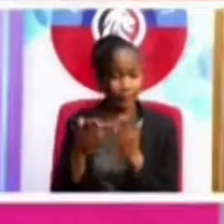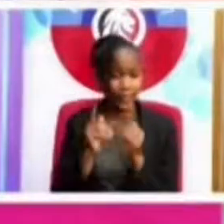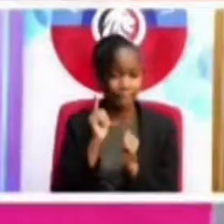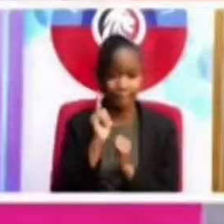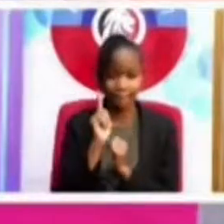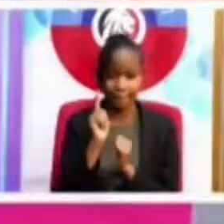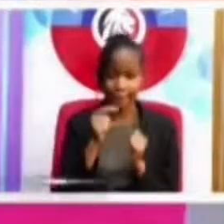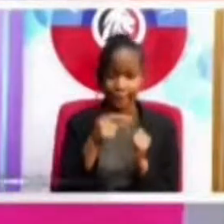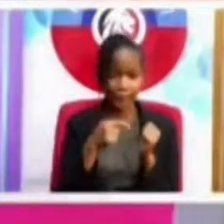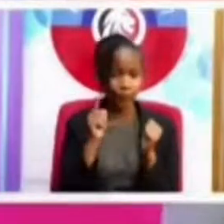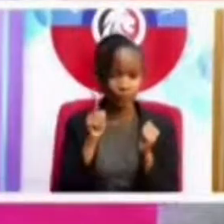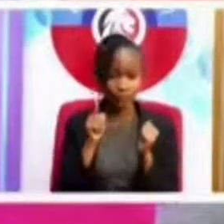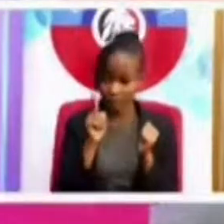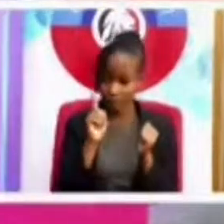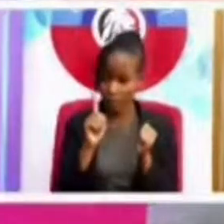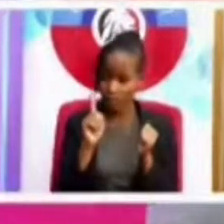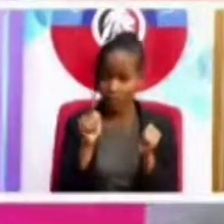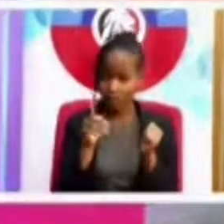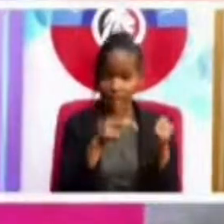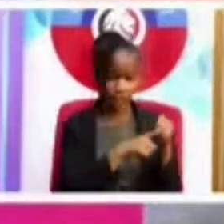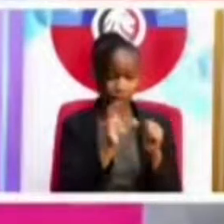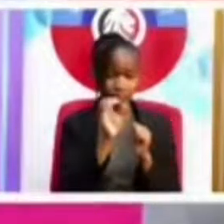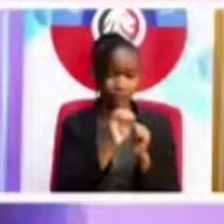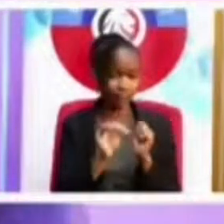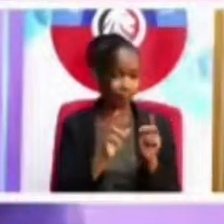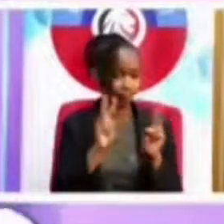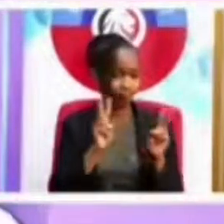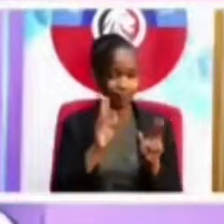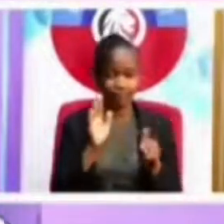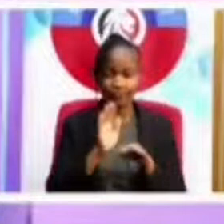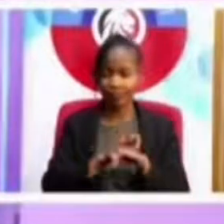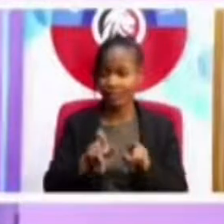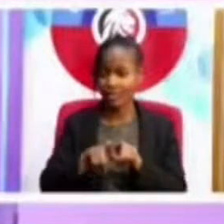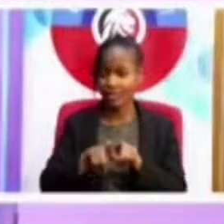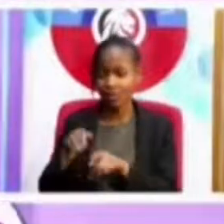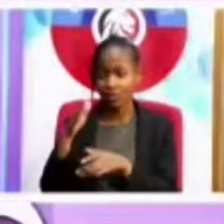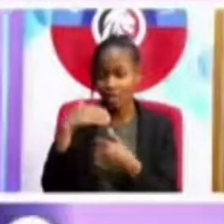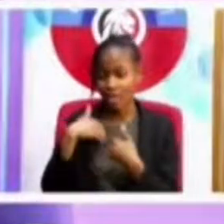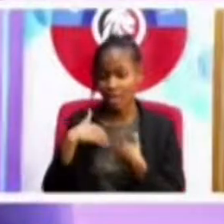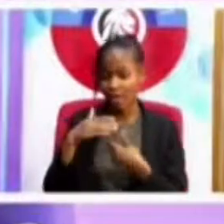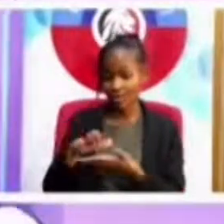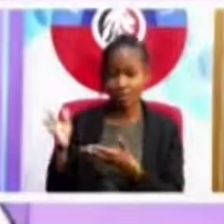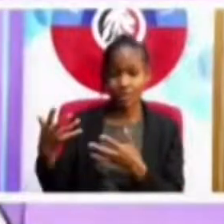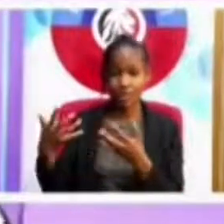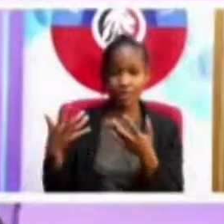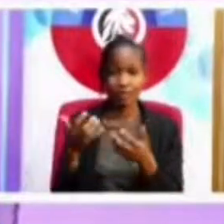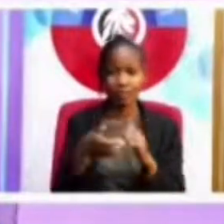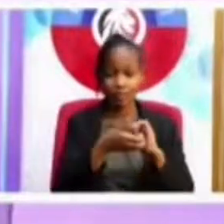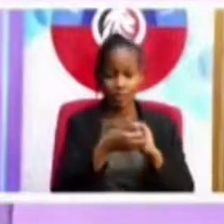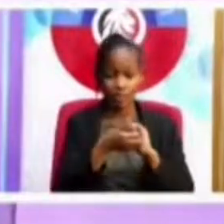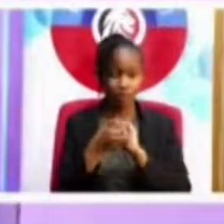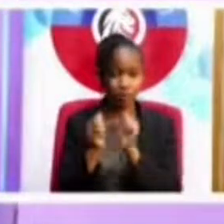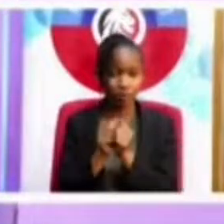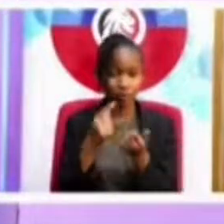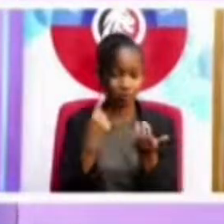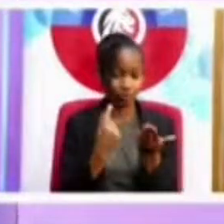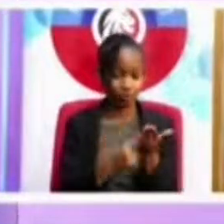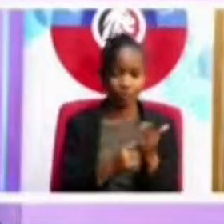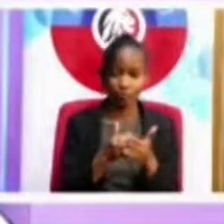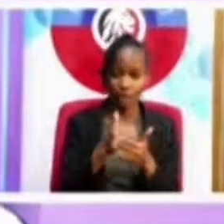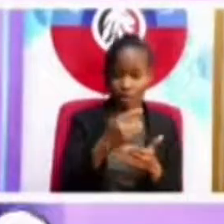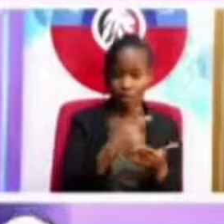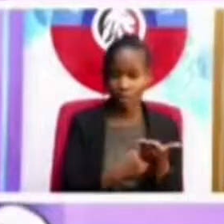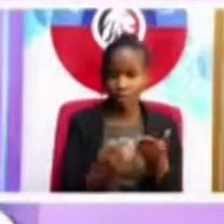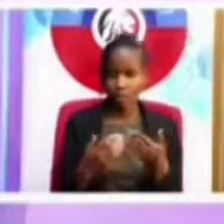very positive. I'm sure we will be having further engagements with Uganda. Next week, we are having our regional